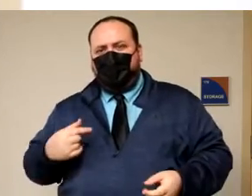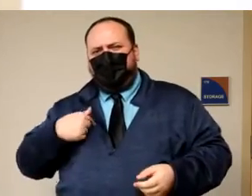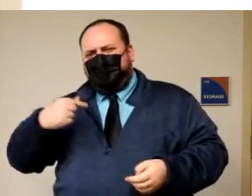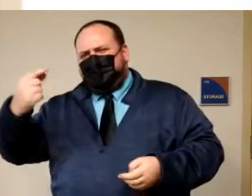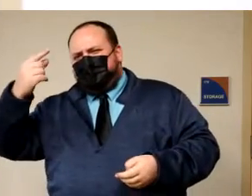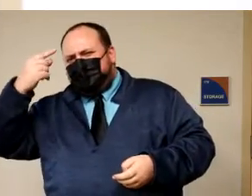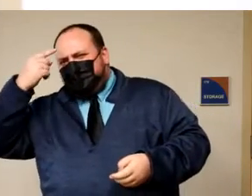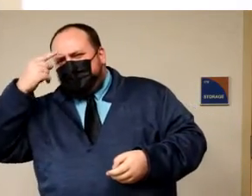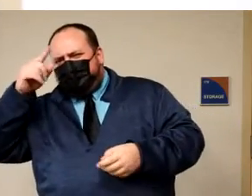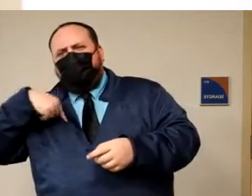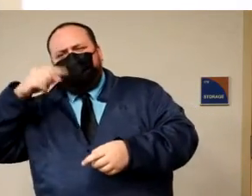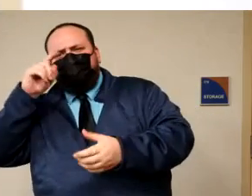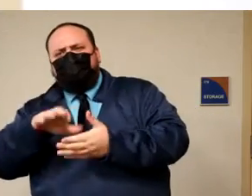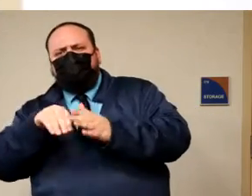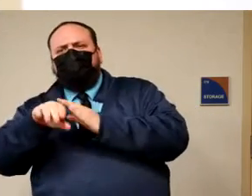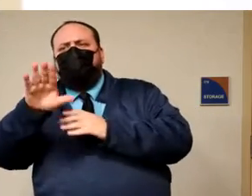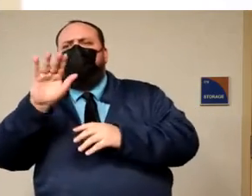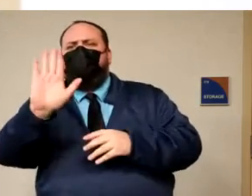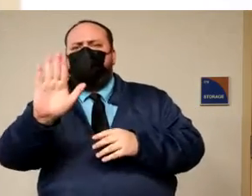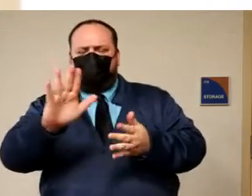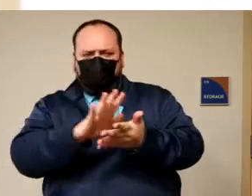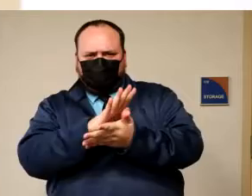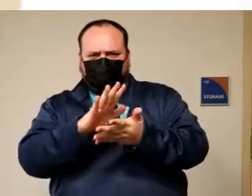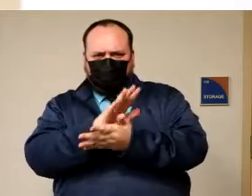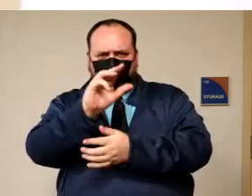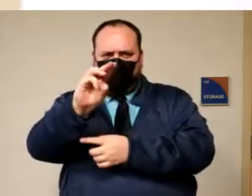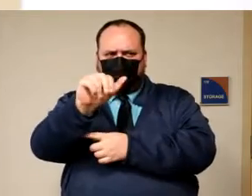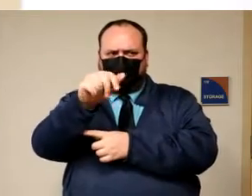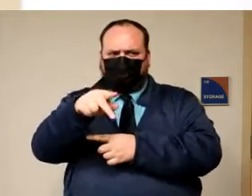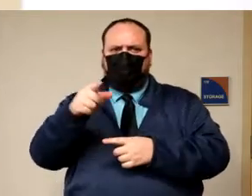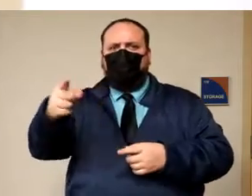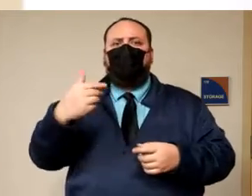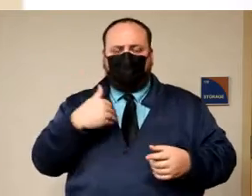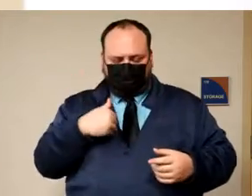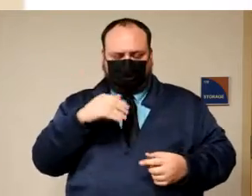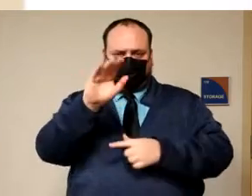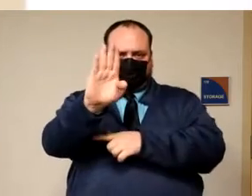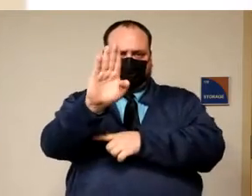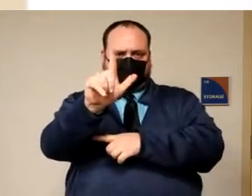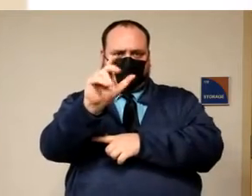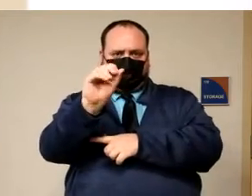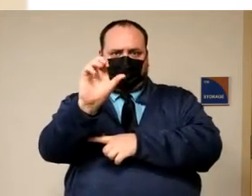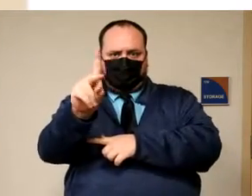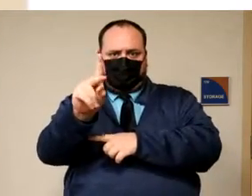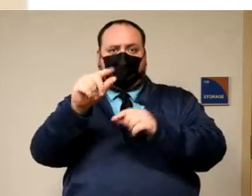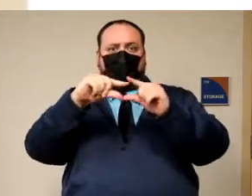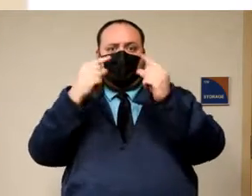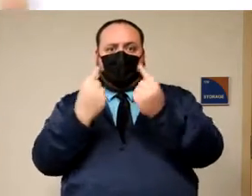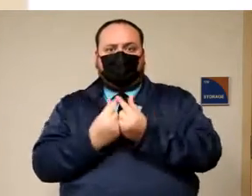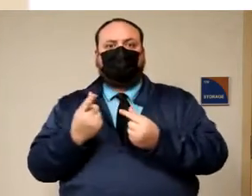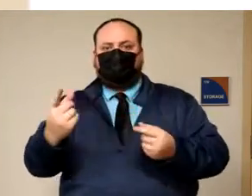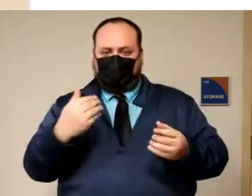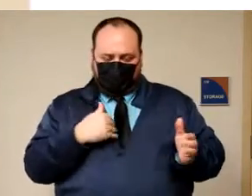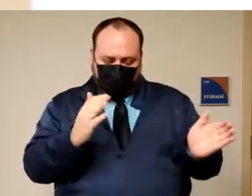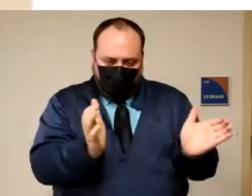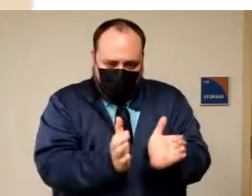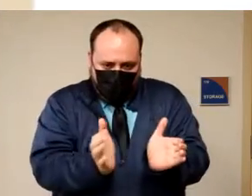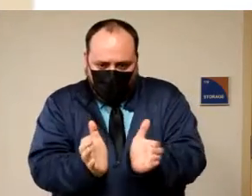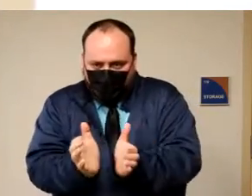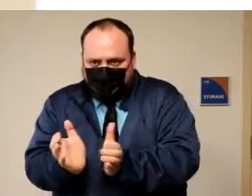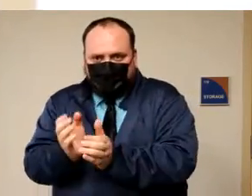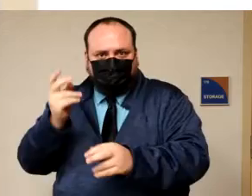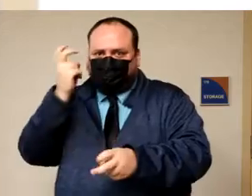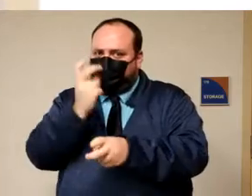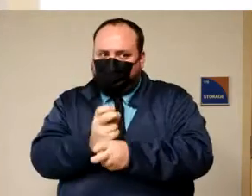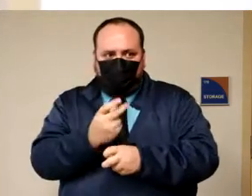map we included block group just because blocks are so tiny that it does get